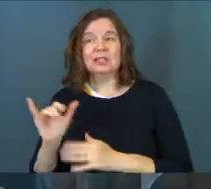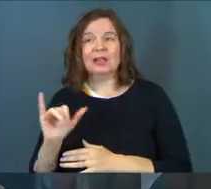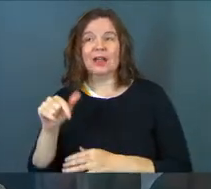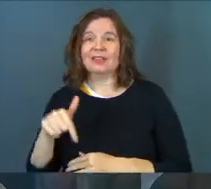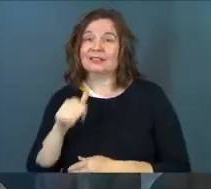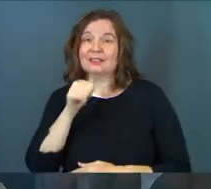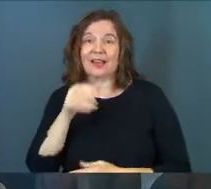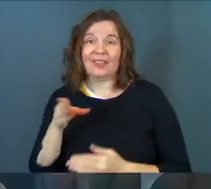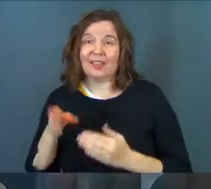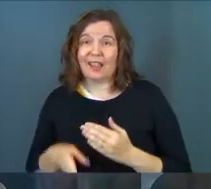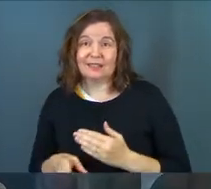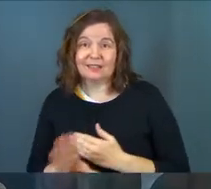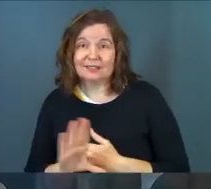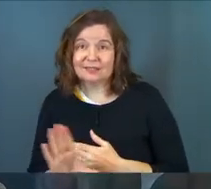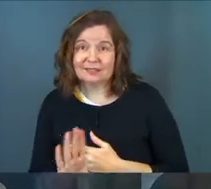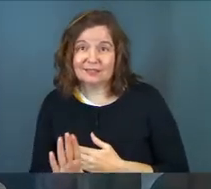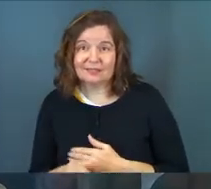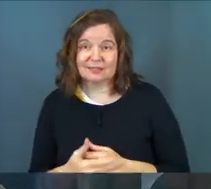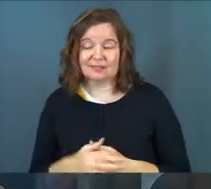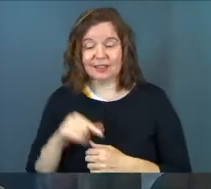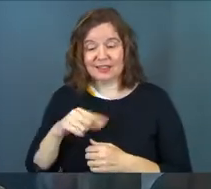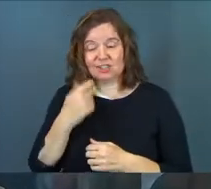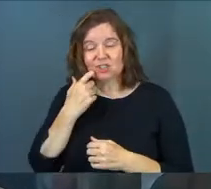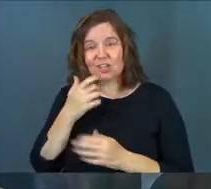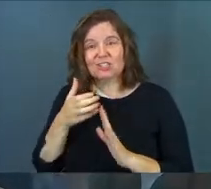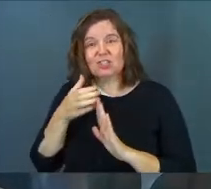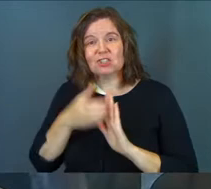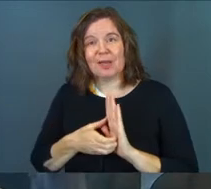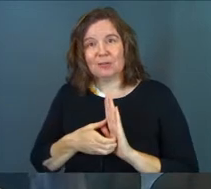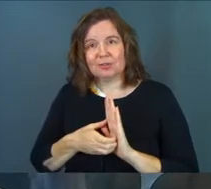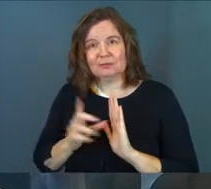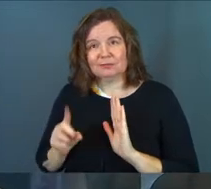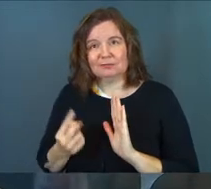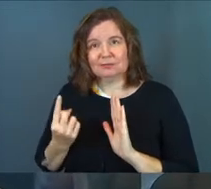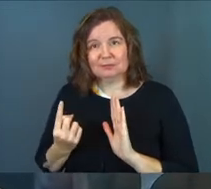Jesus is like, this is not the end, though. This is just a chapter.